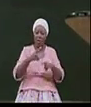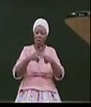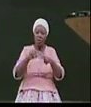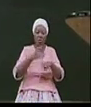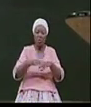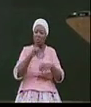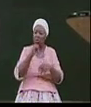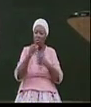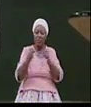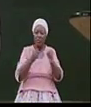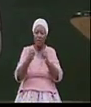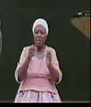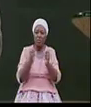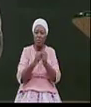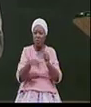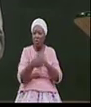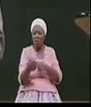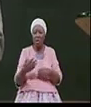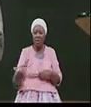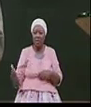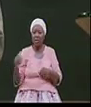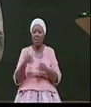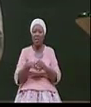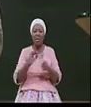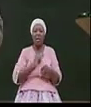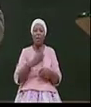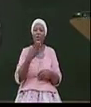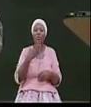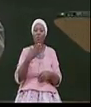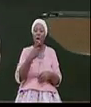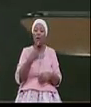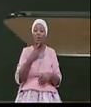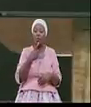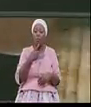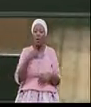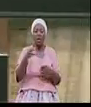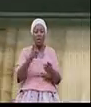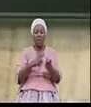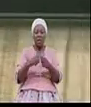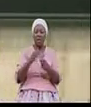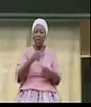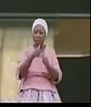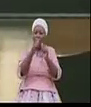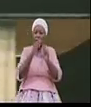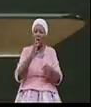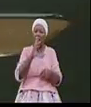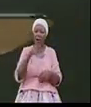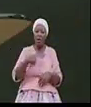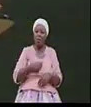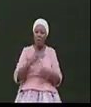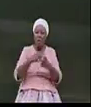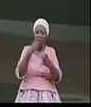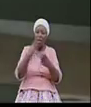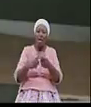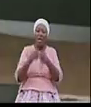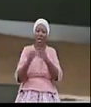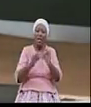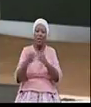with all the other ingredients in our soup. Blessed are we then, if